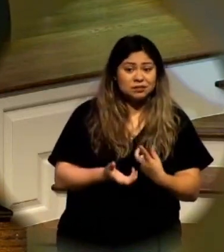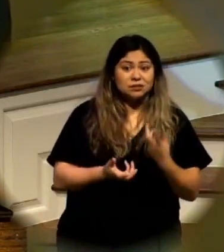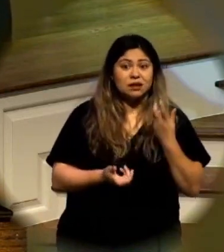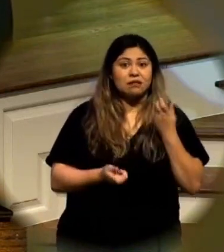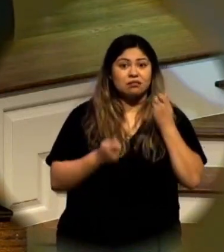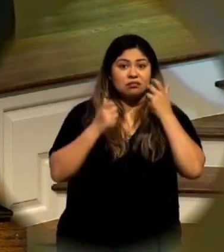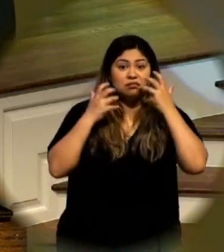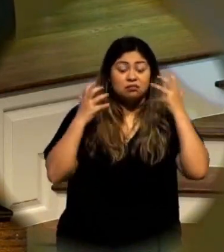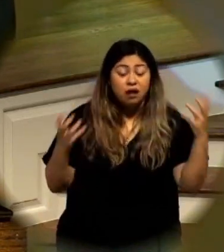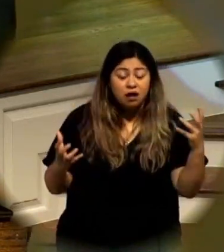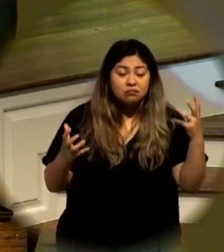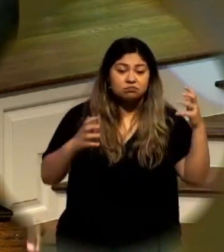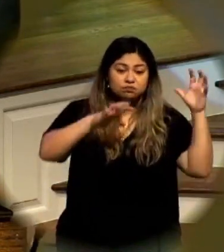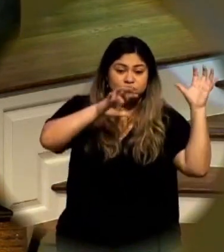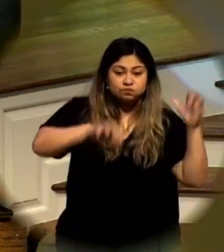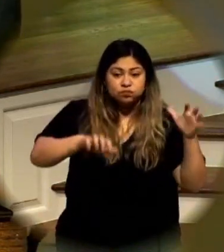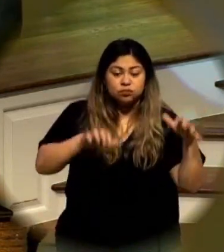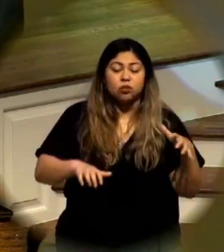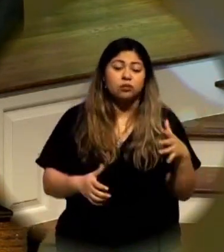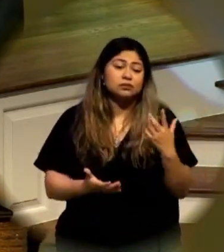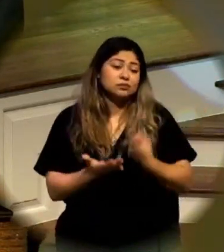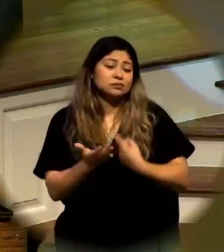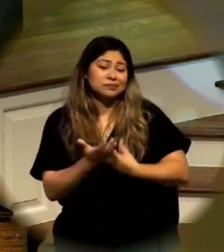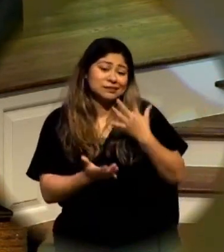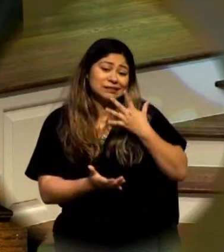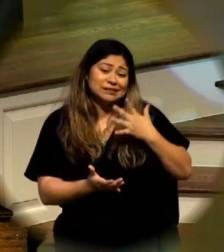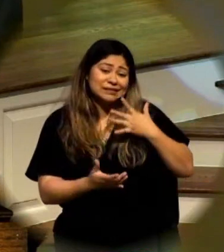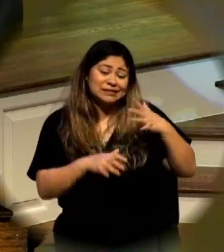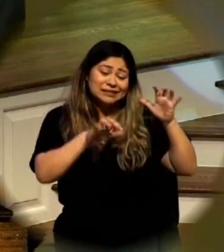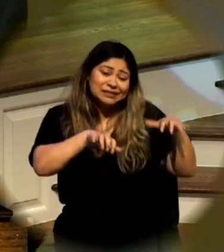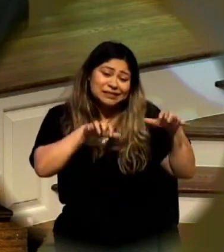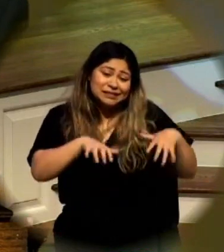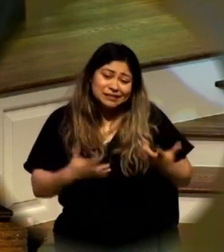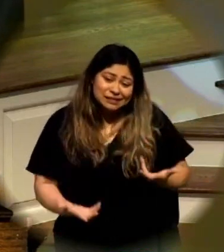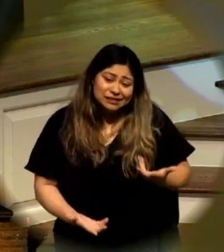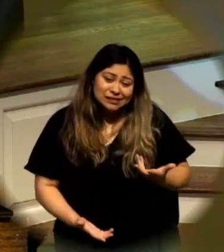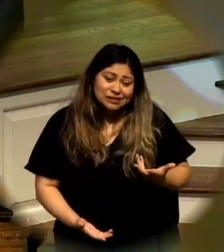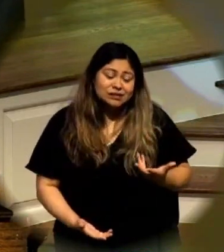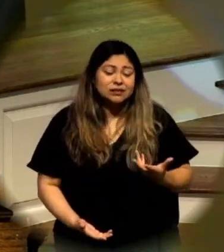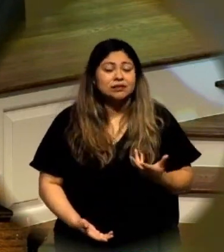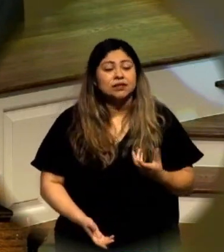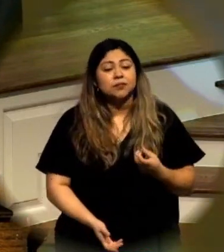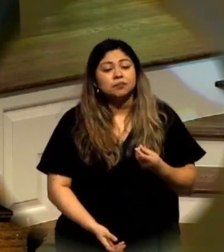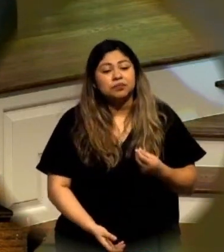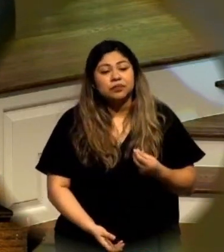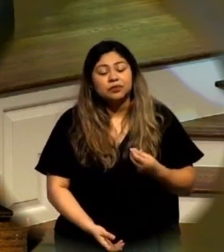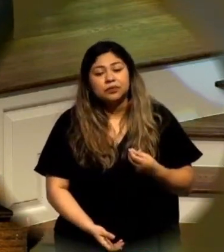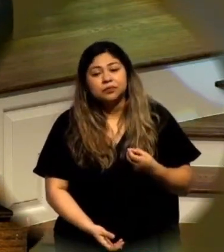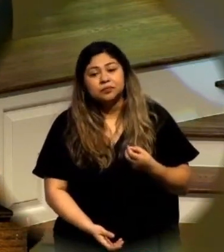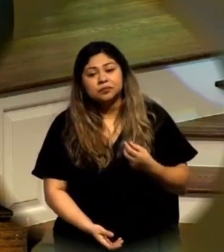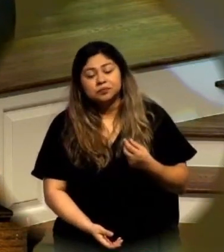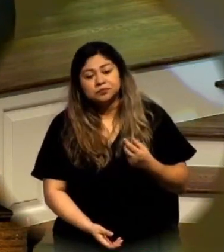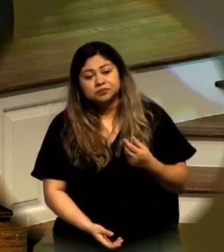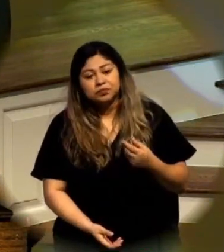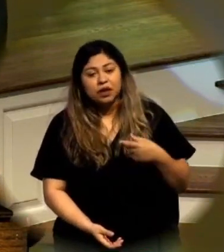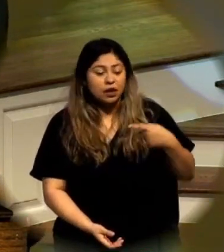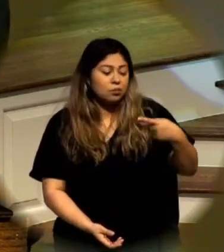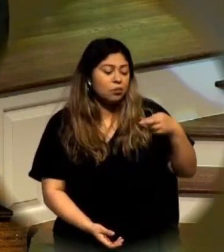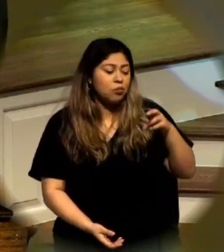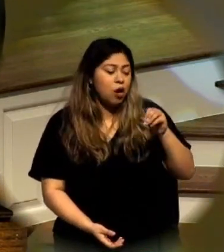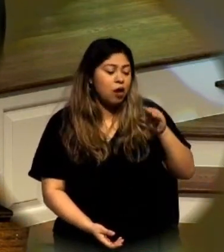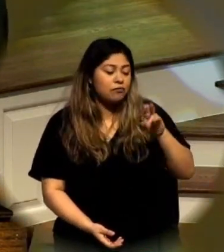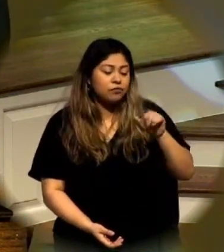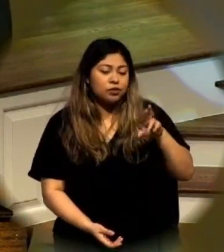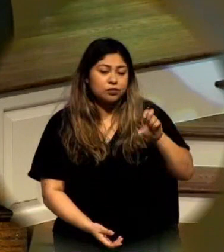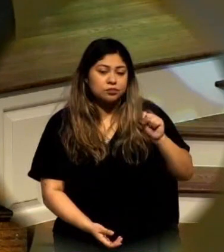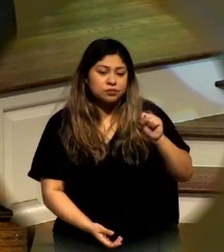be learned. Success is not an automatic consequence of obedience. And he quotes Proverbs 24:16, a righteous